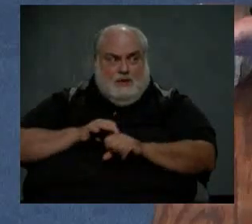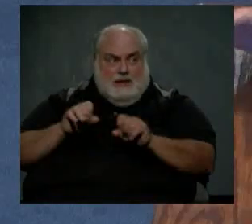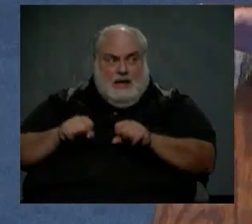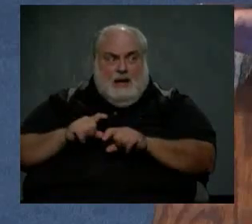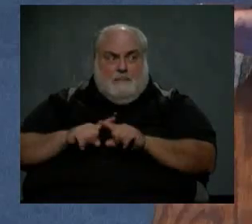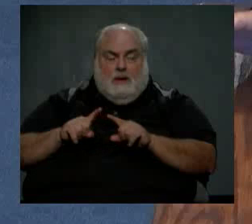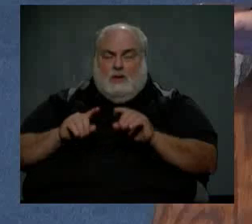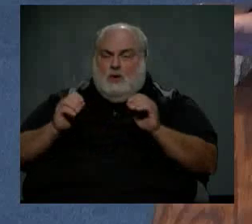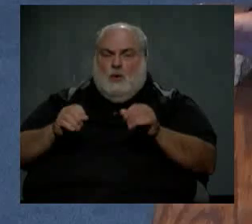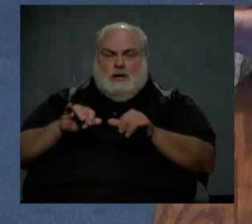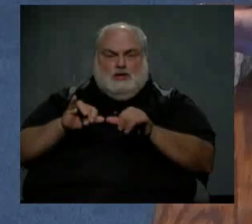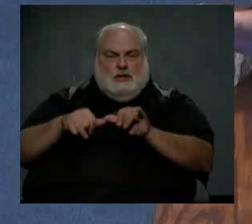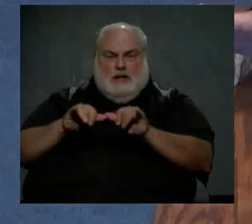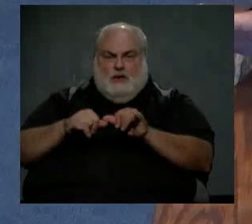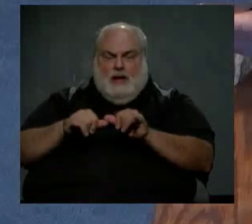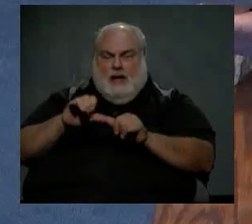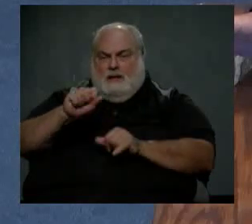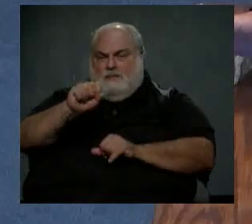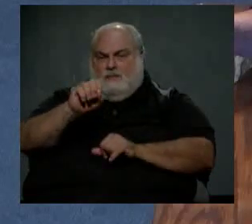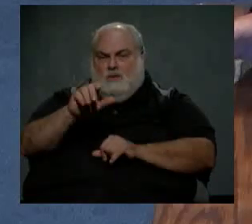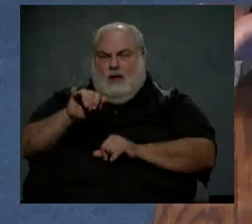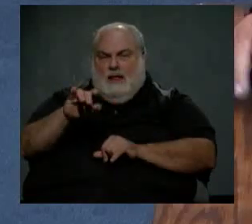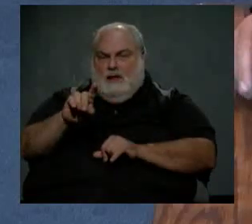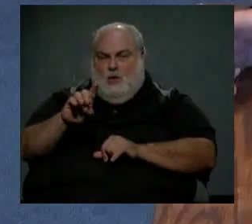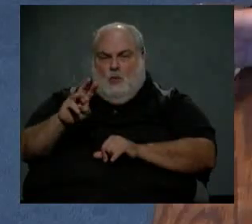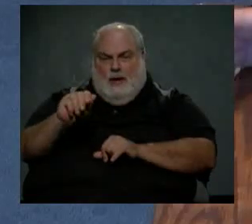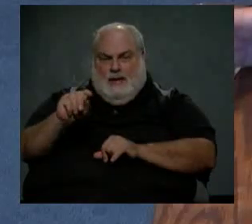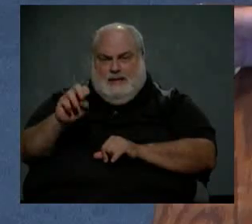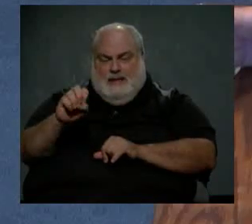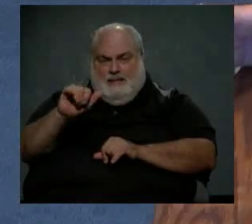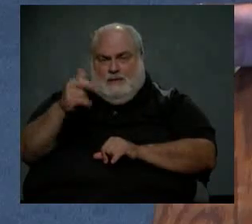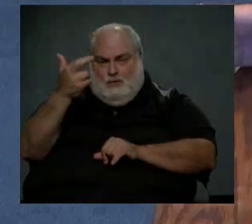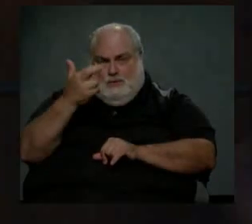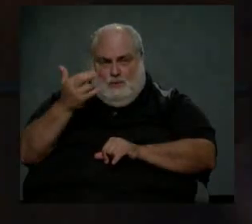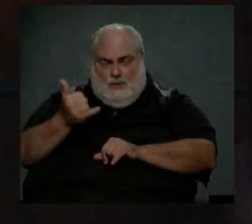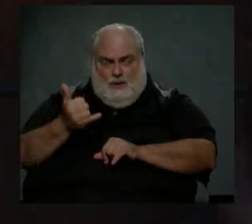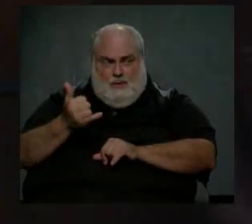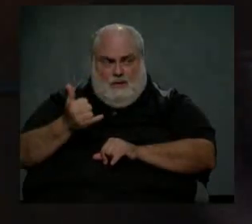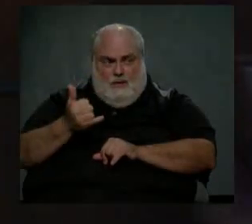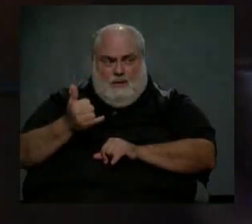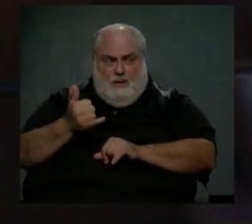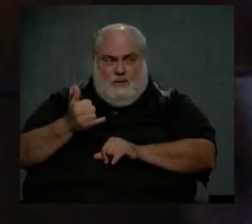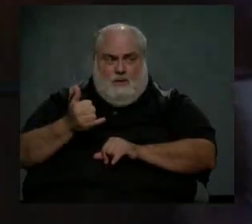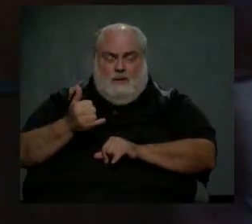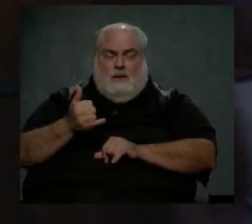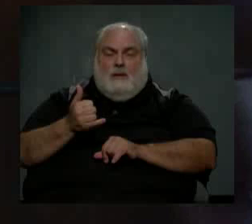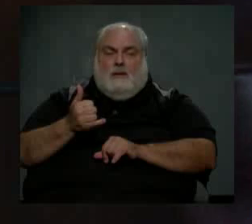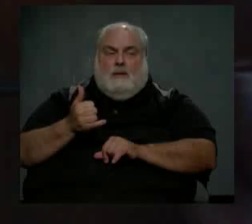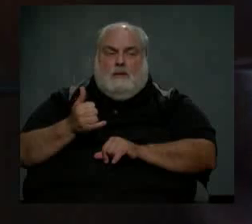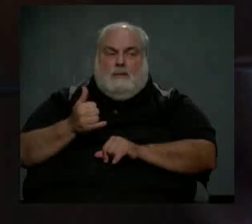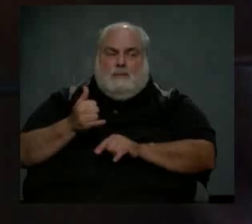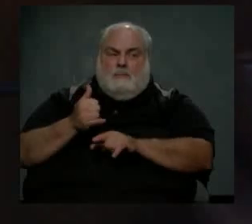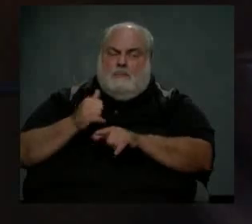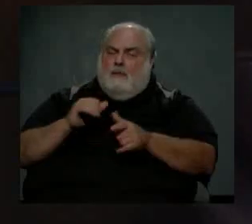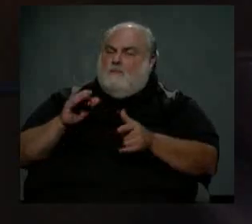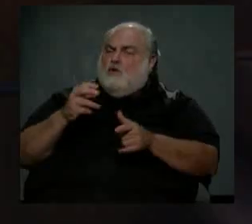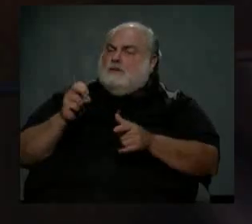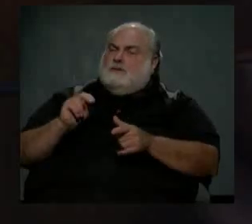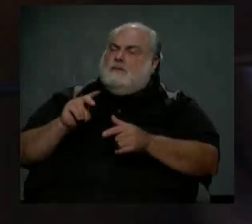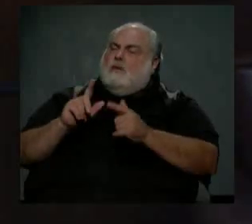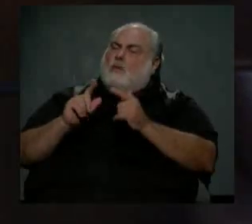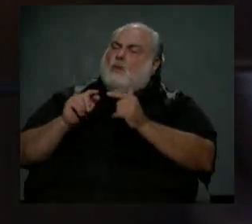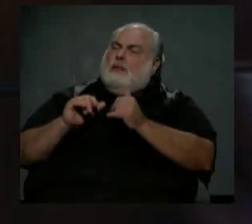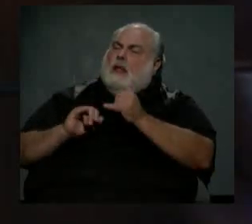have an engineer on staff out at solid waste right now, so that's who would probably do that. When was the last time we looked